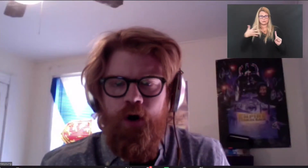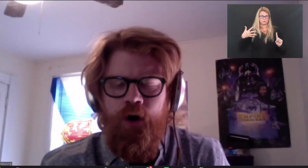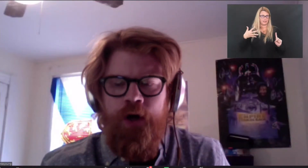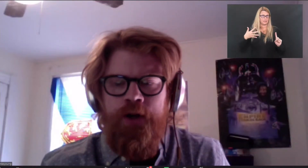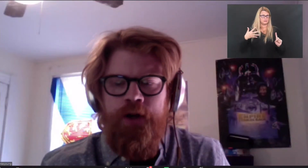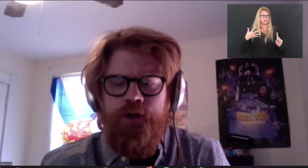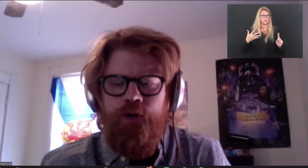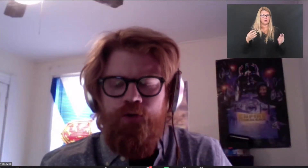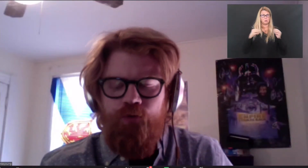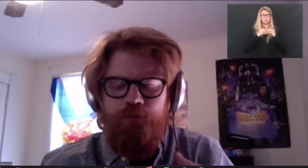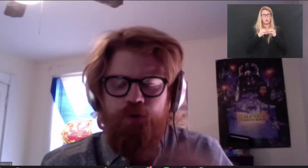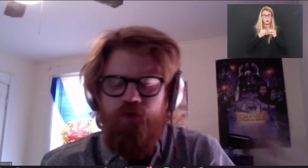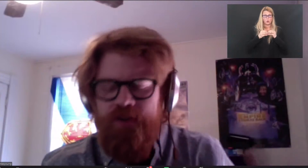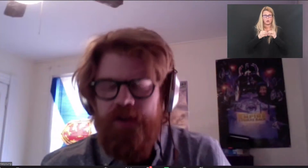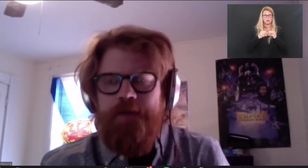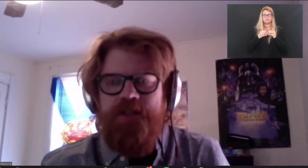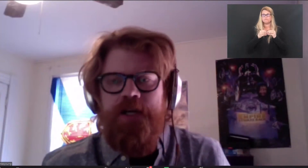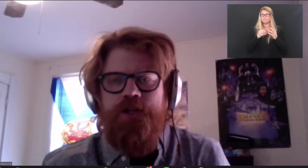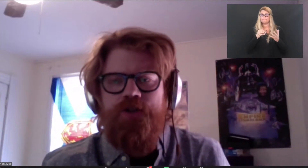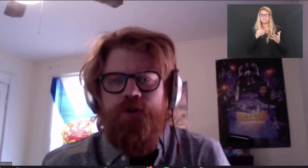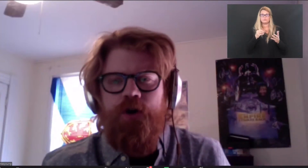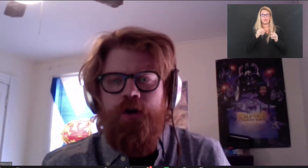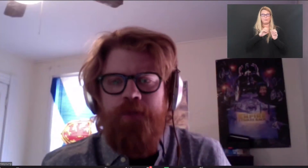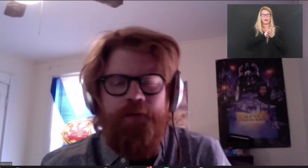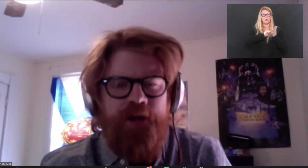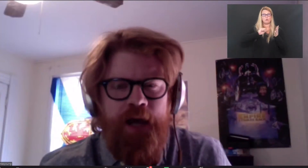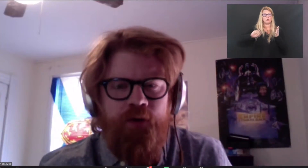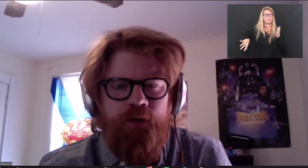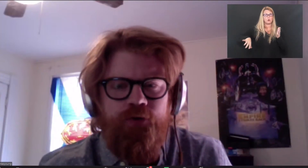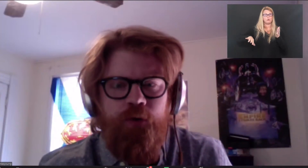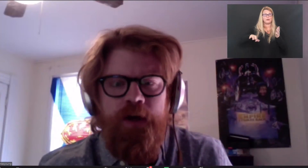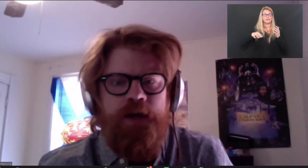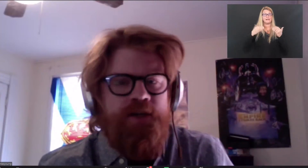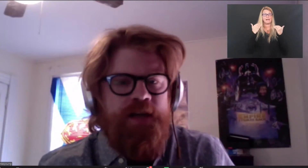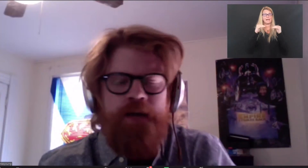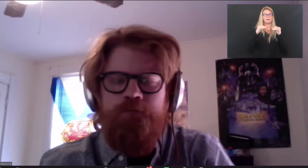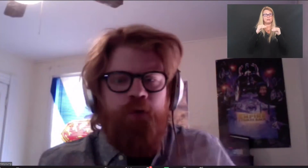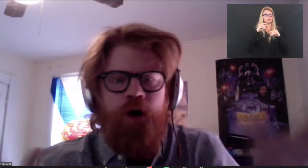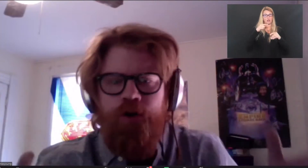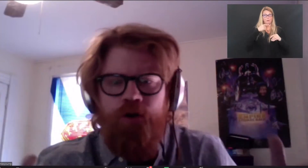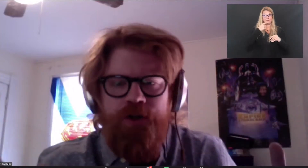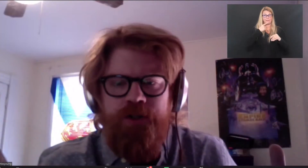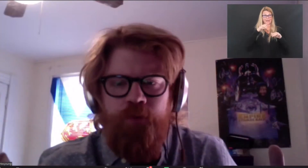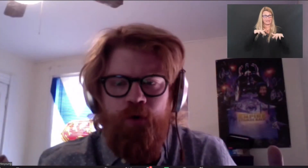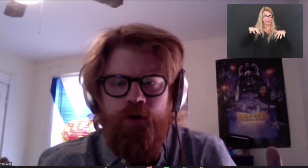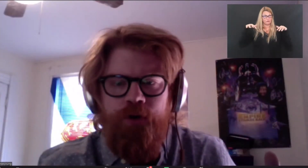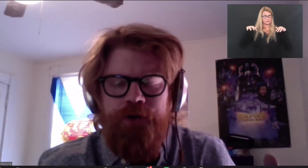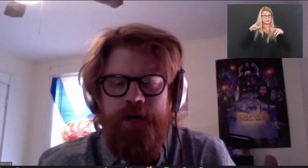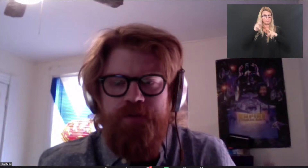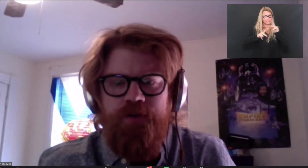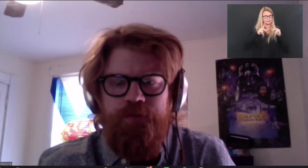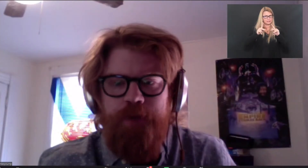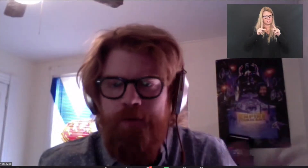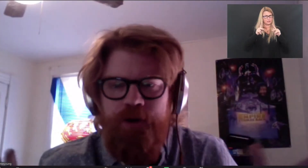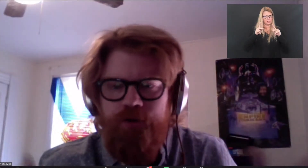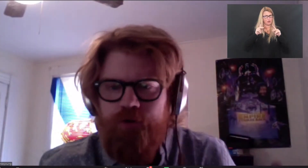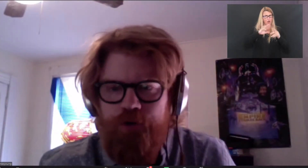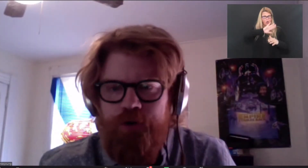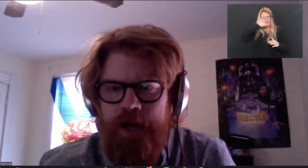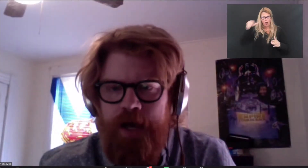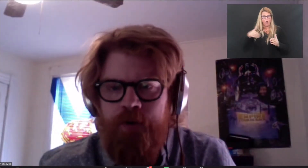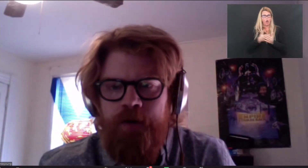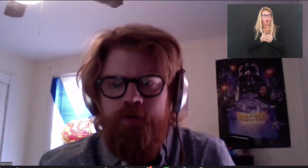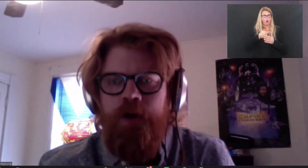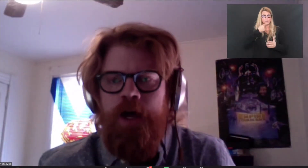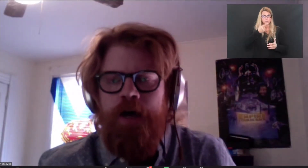more on, removing the limitations on public gatherings? So is that all across the board, all types of public and